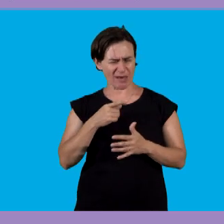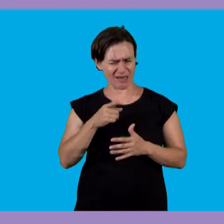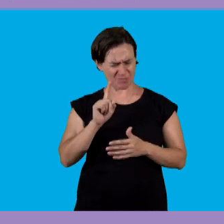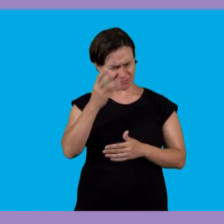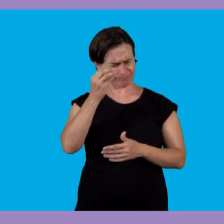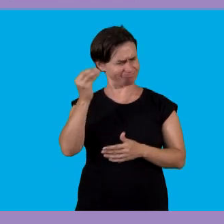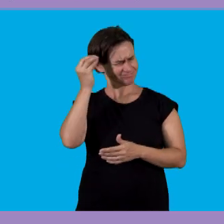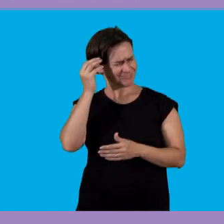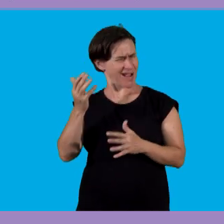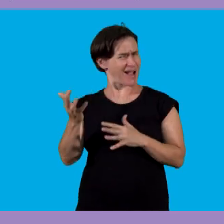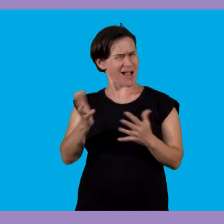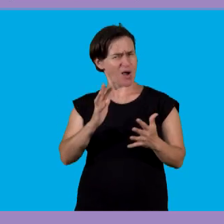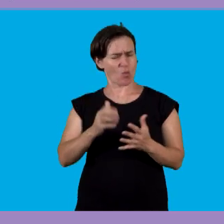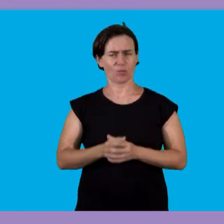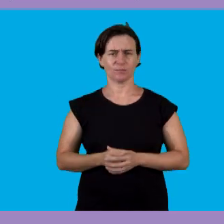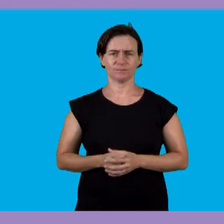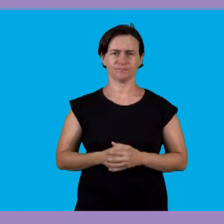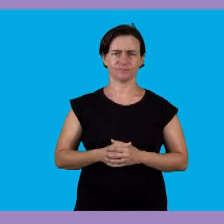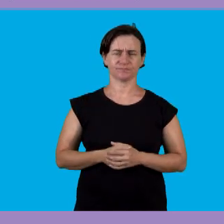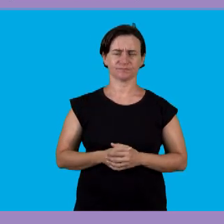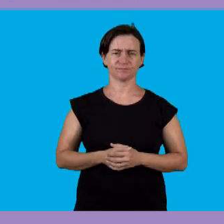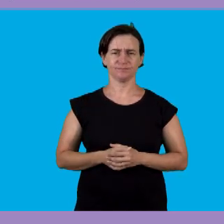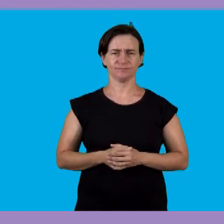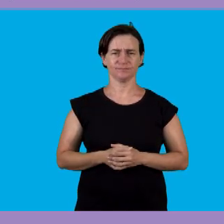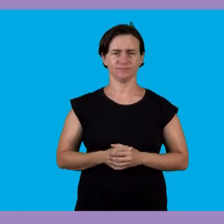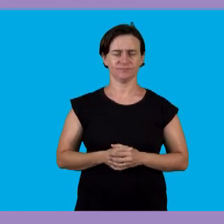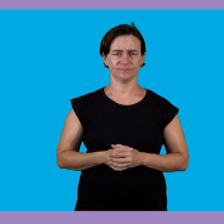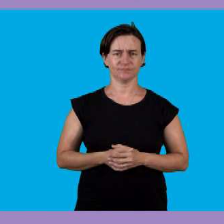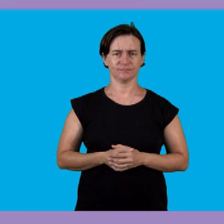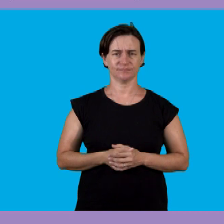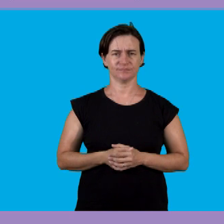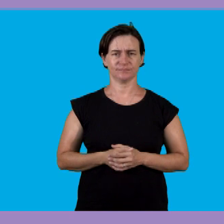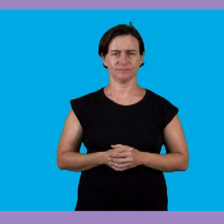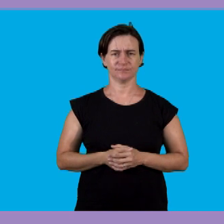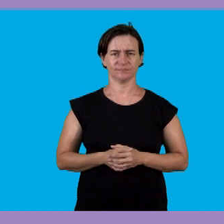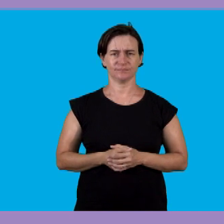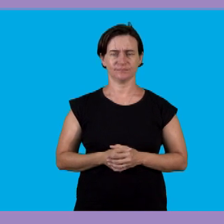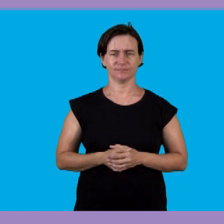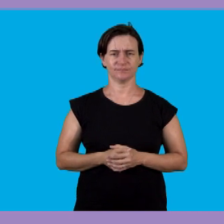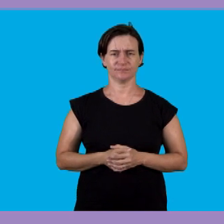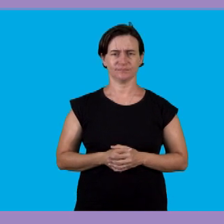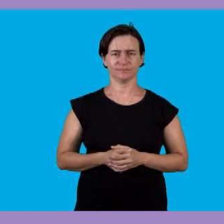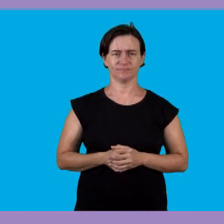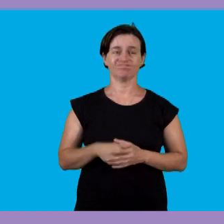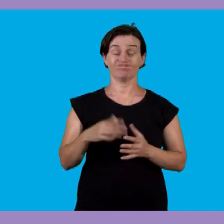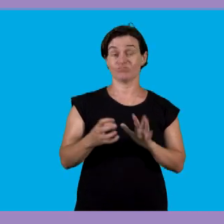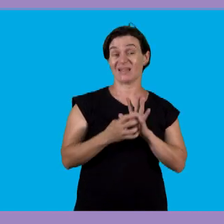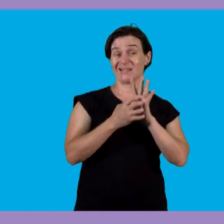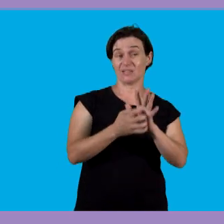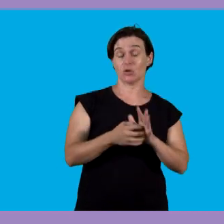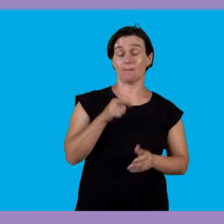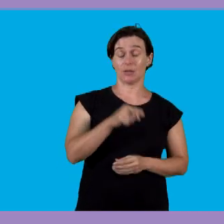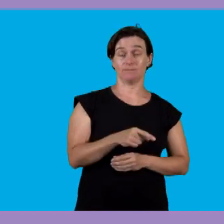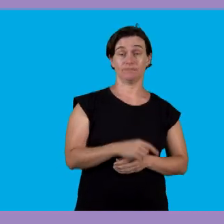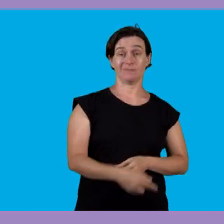in mind when we are converting those word sums into the expressions. So our